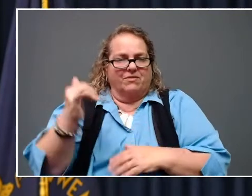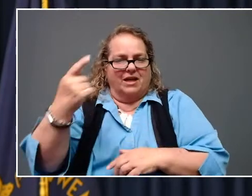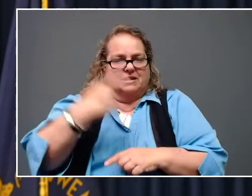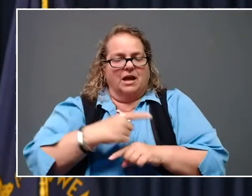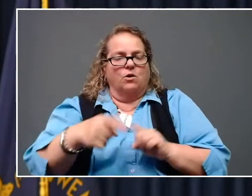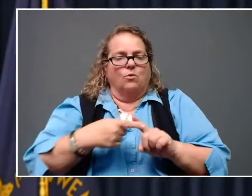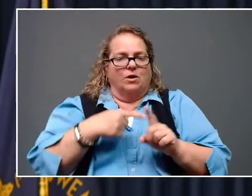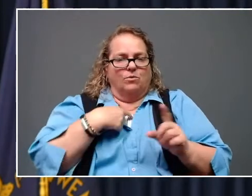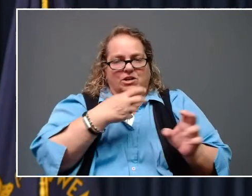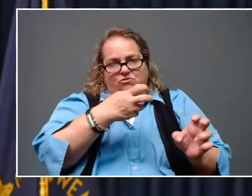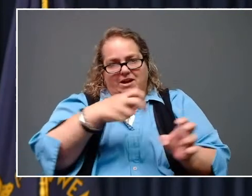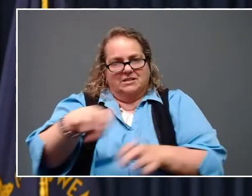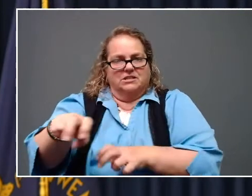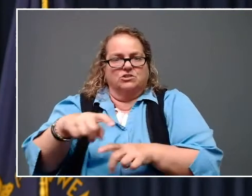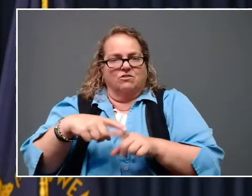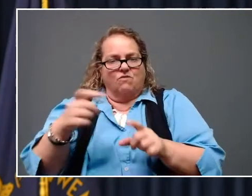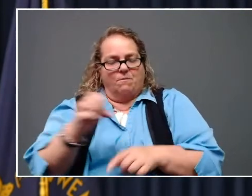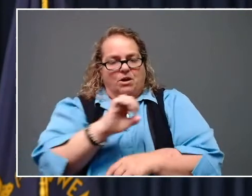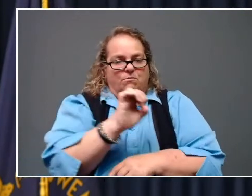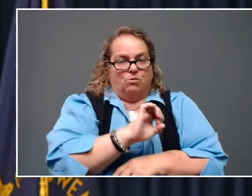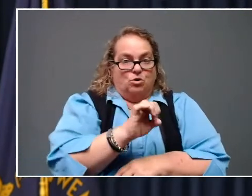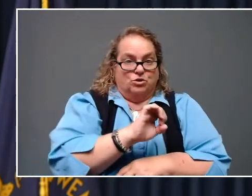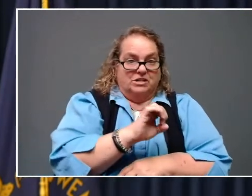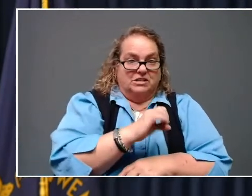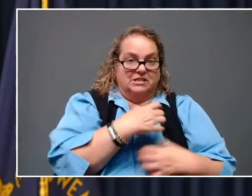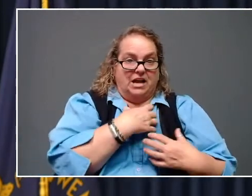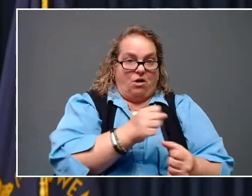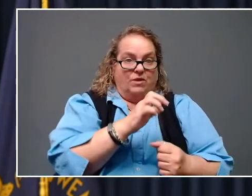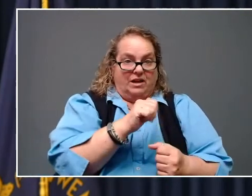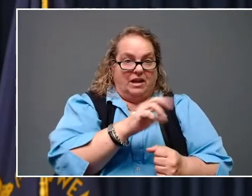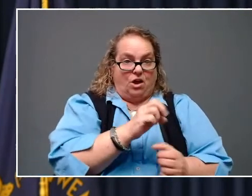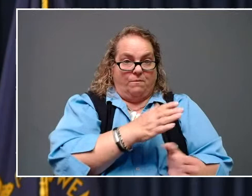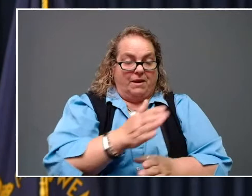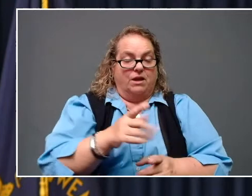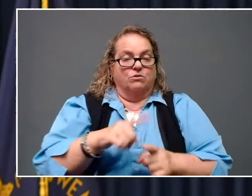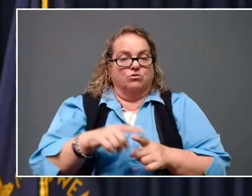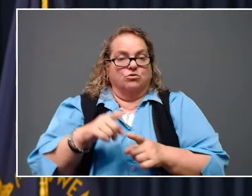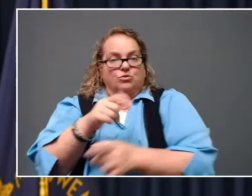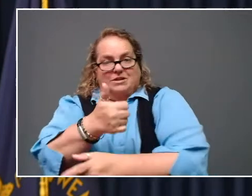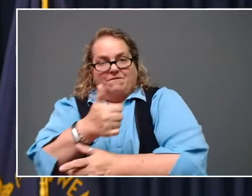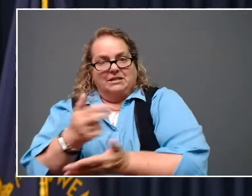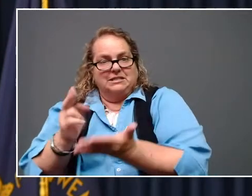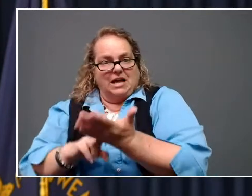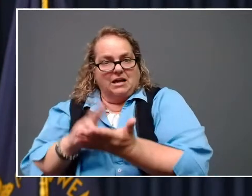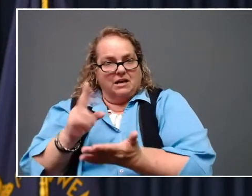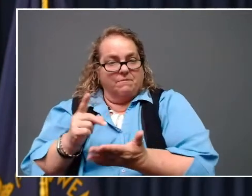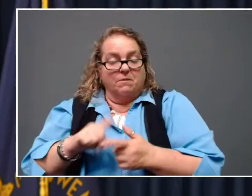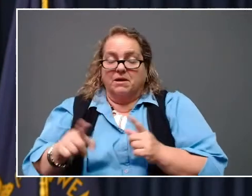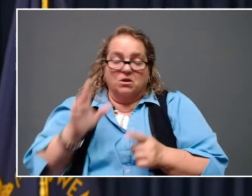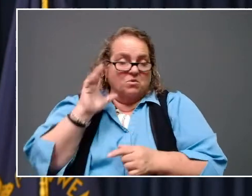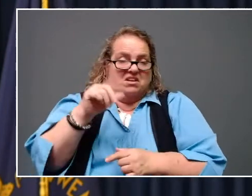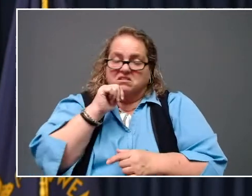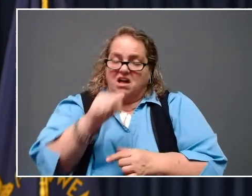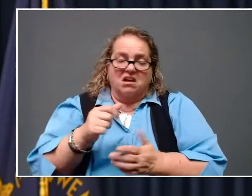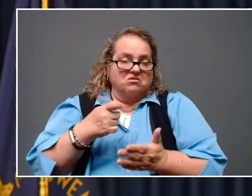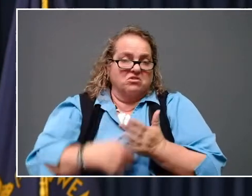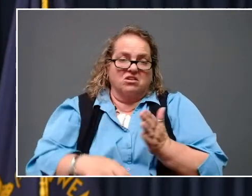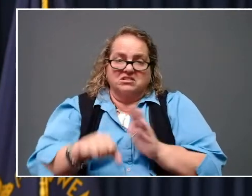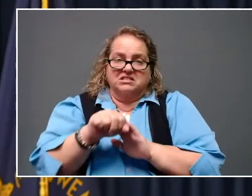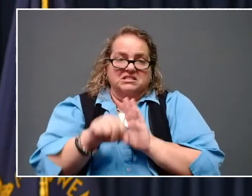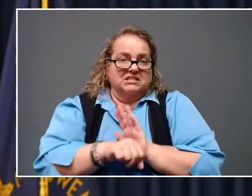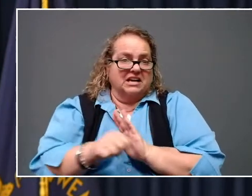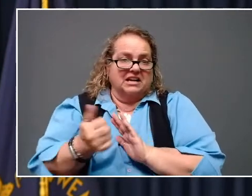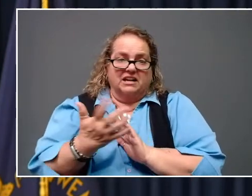But it provides significant federal funds. To my knowledge, it doesn't cost the state anything more. Steve?